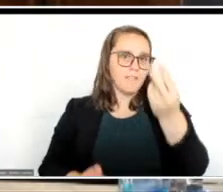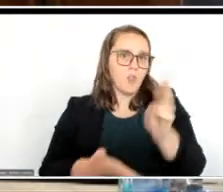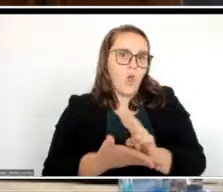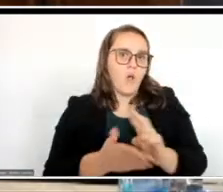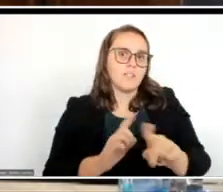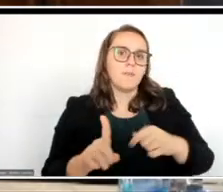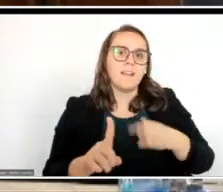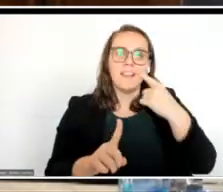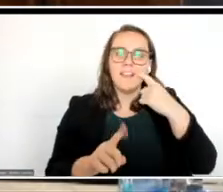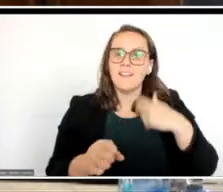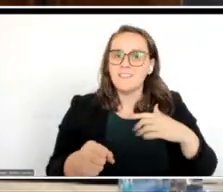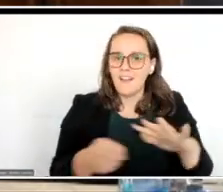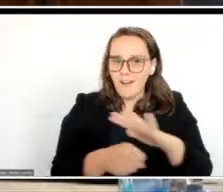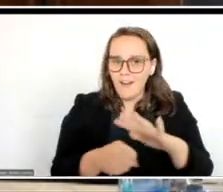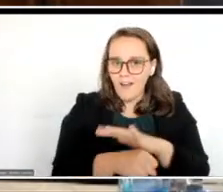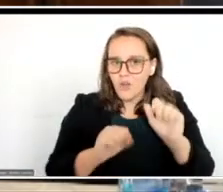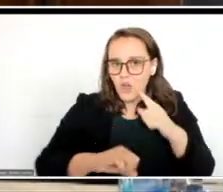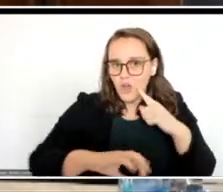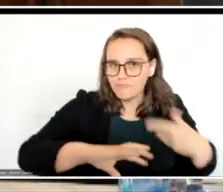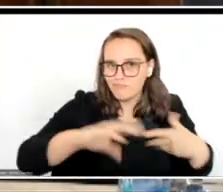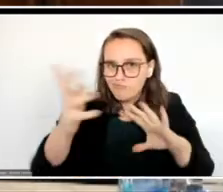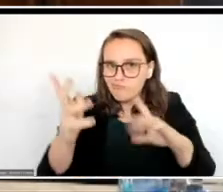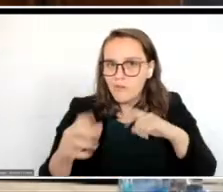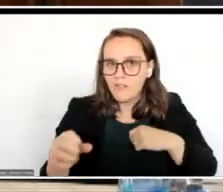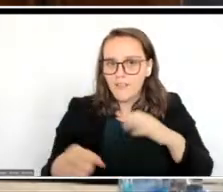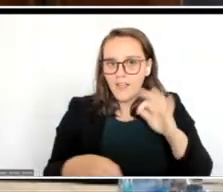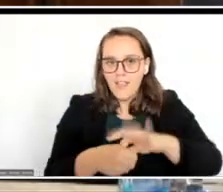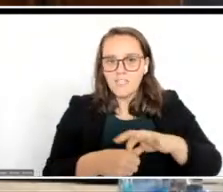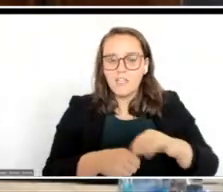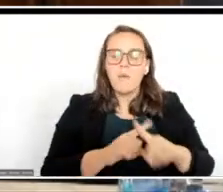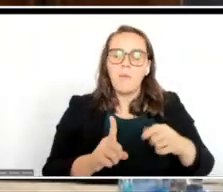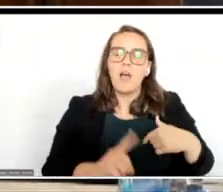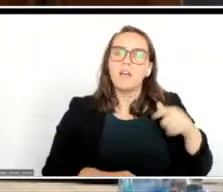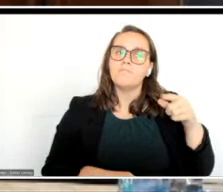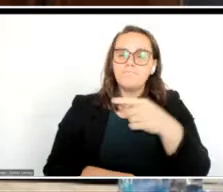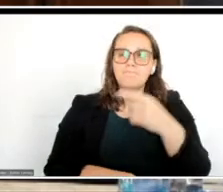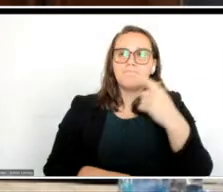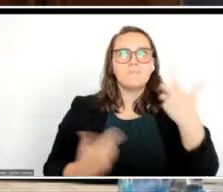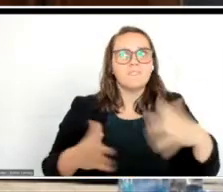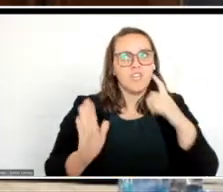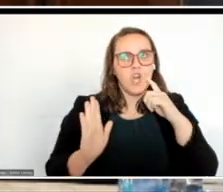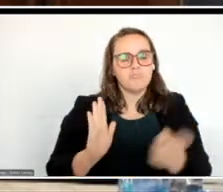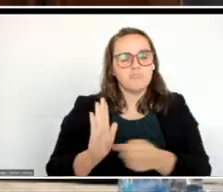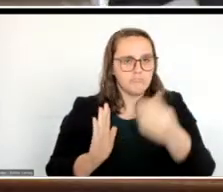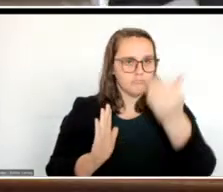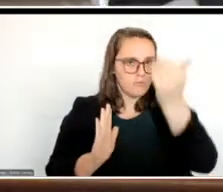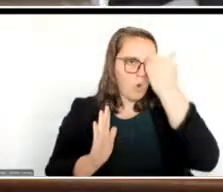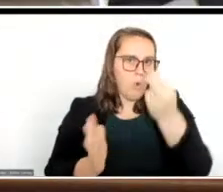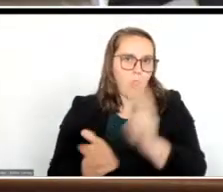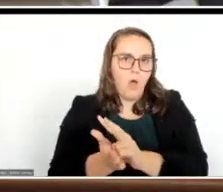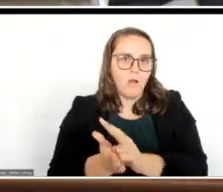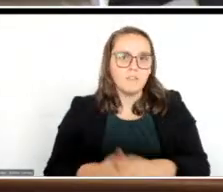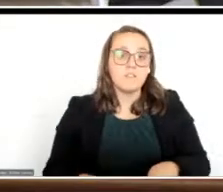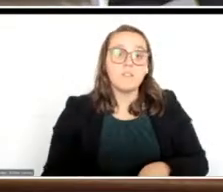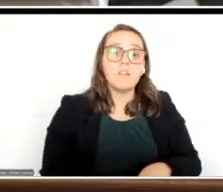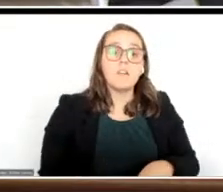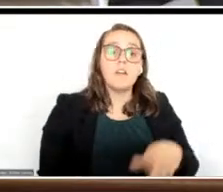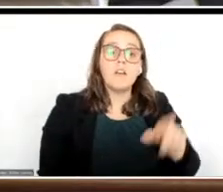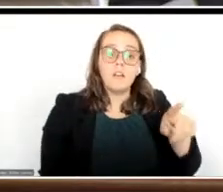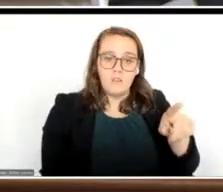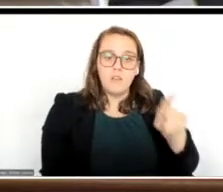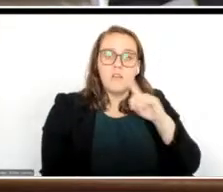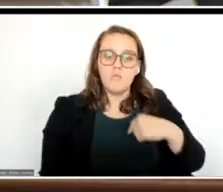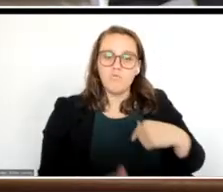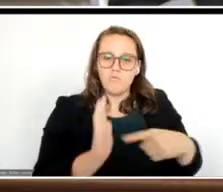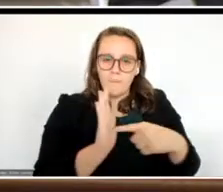the election, but, you know, he pretty much has acknowledged that he's lost. Knowing that he had lost and that he had